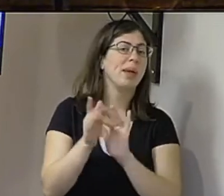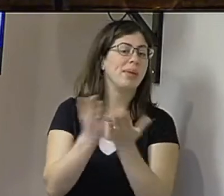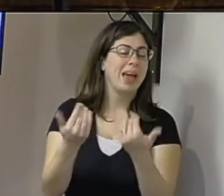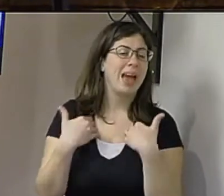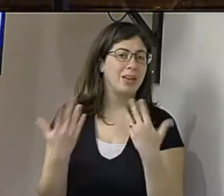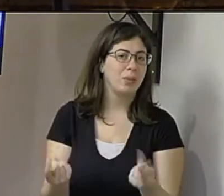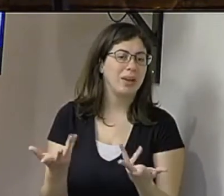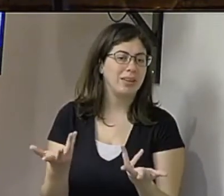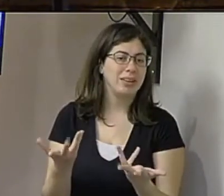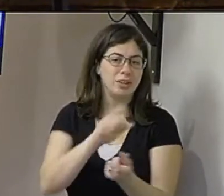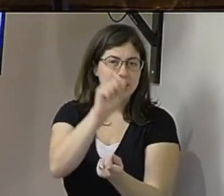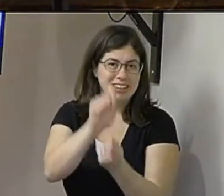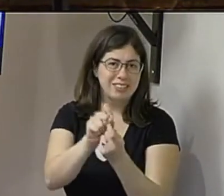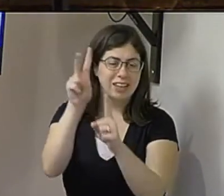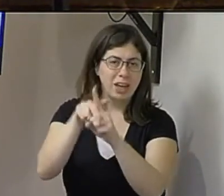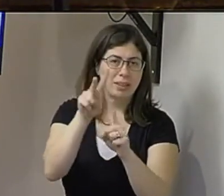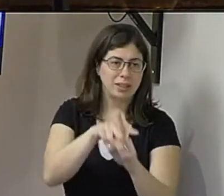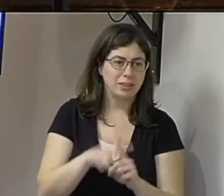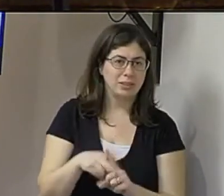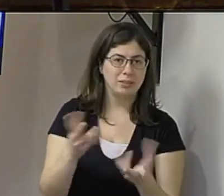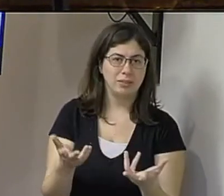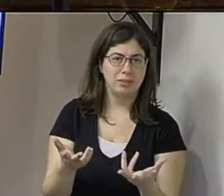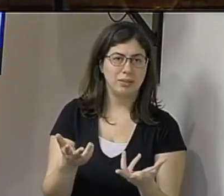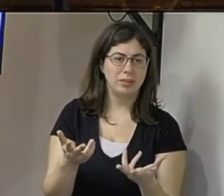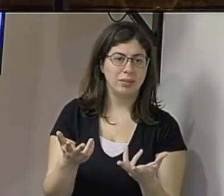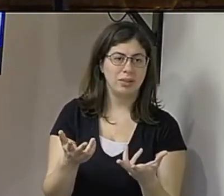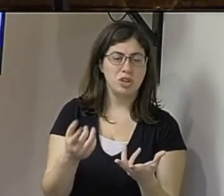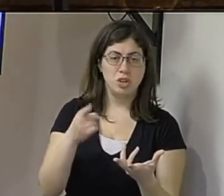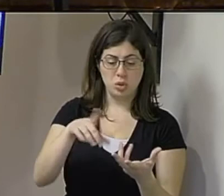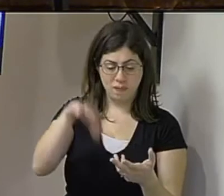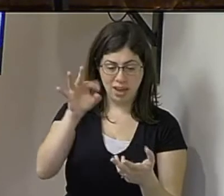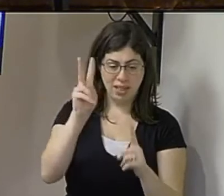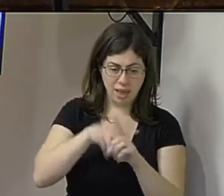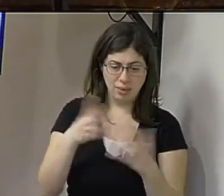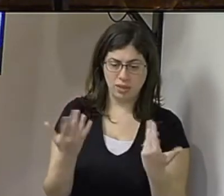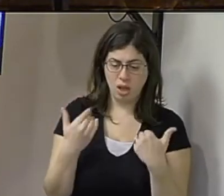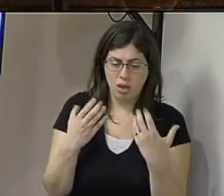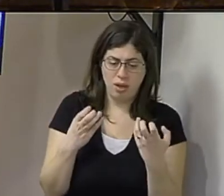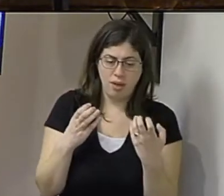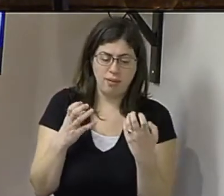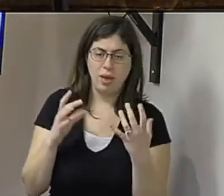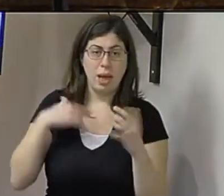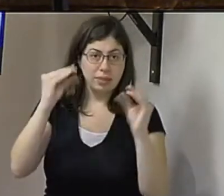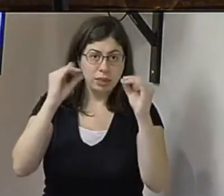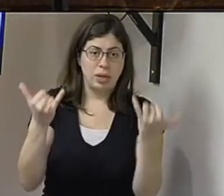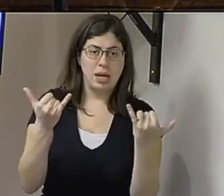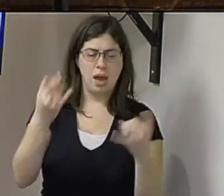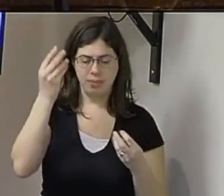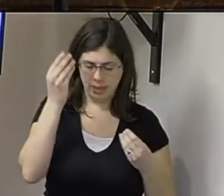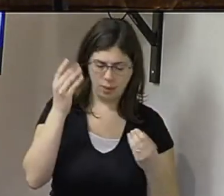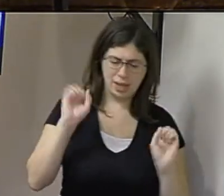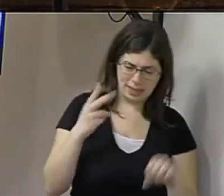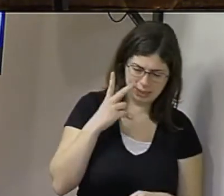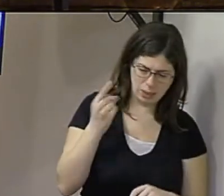us as Christians? It includes specific application. You figure out the application of how you know, even as I'm teaching this, I'm thinking, well, I can